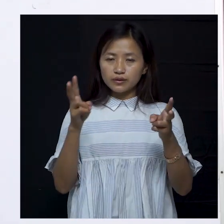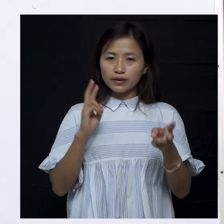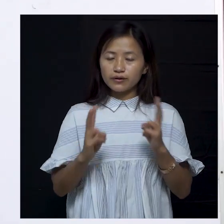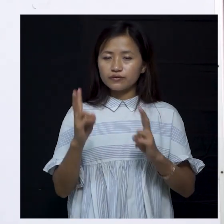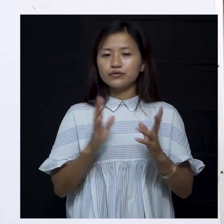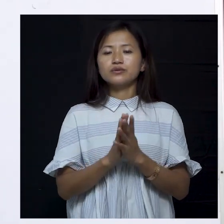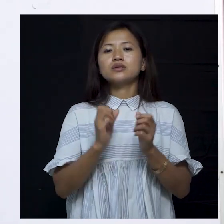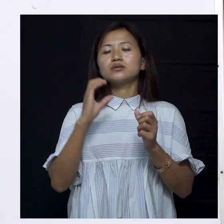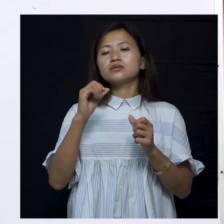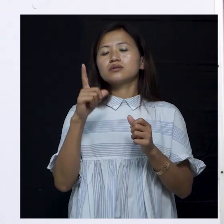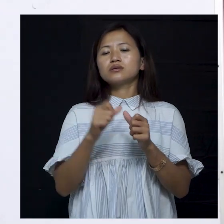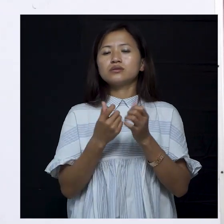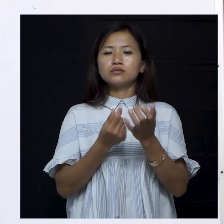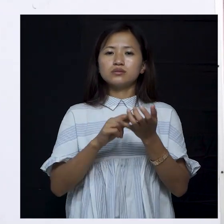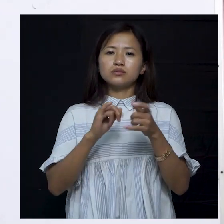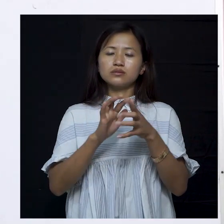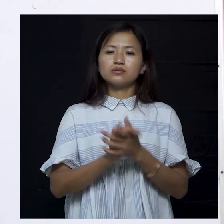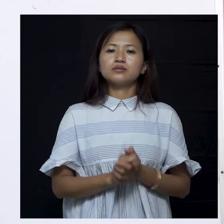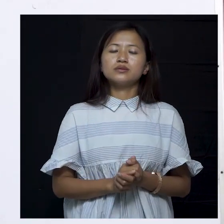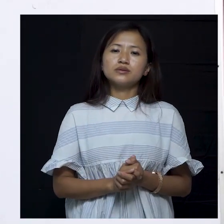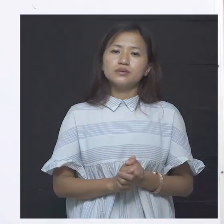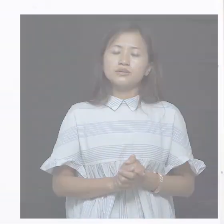is going to get really interesting this time.